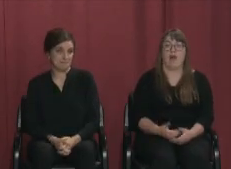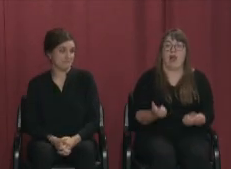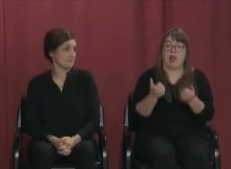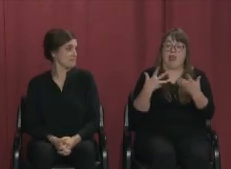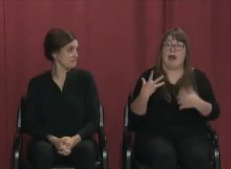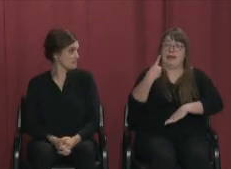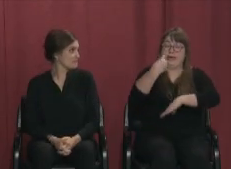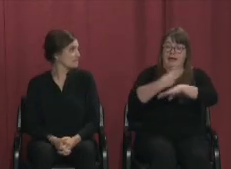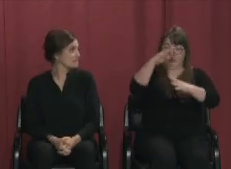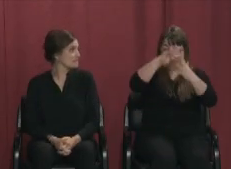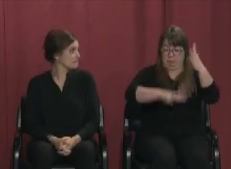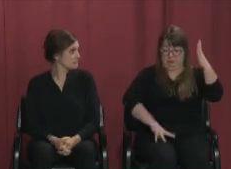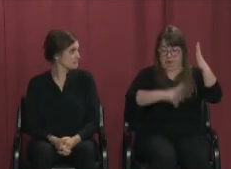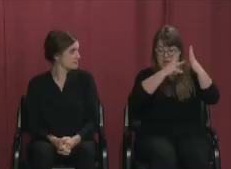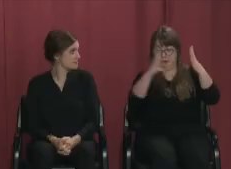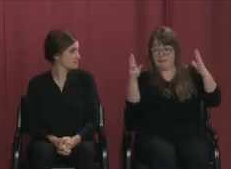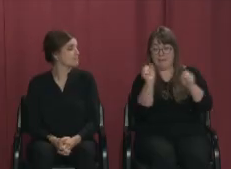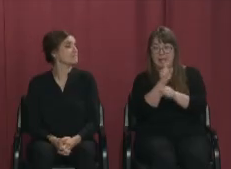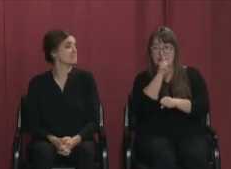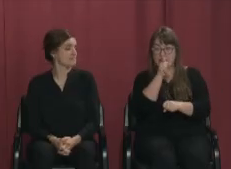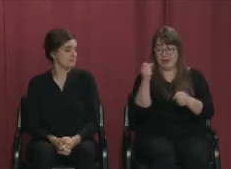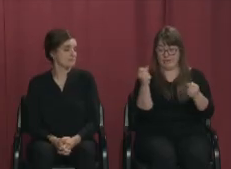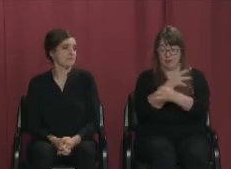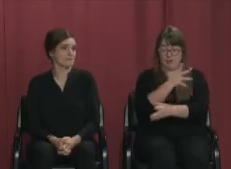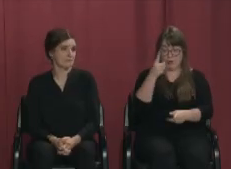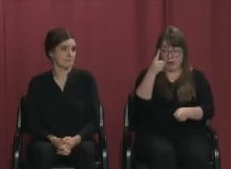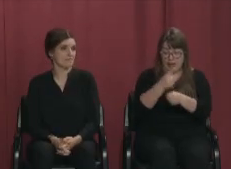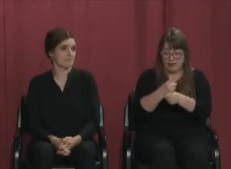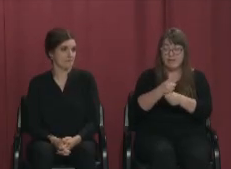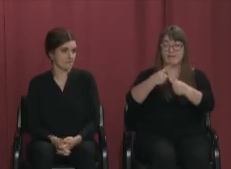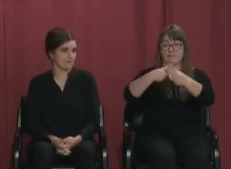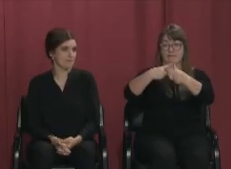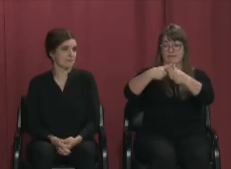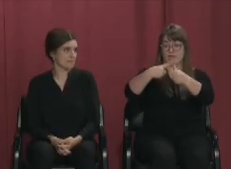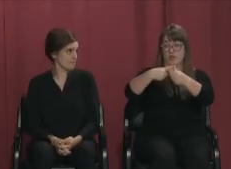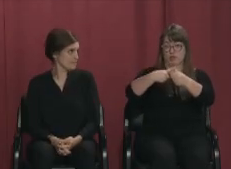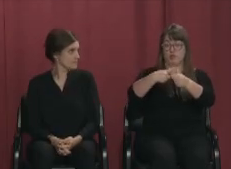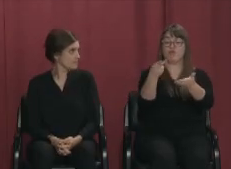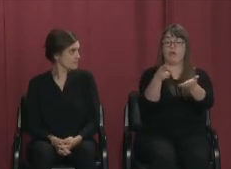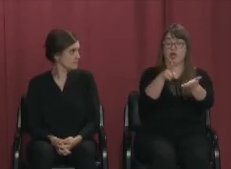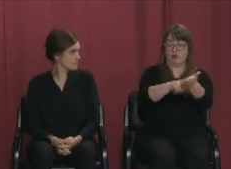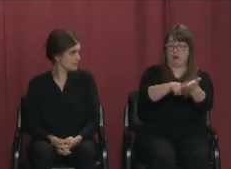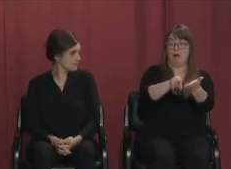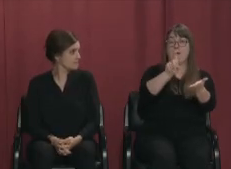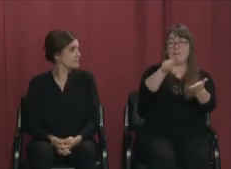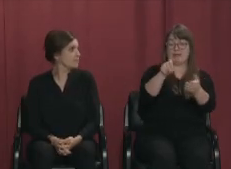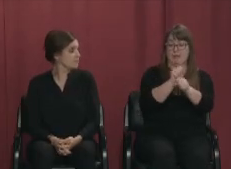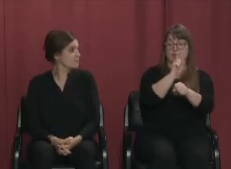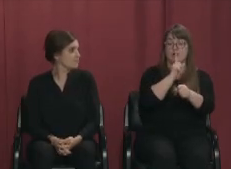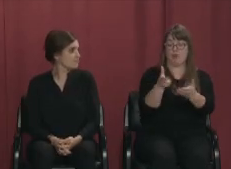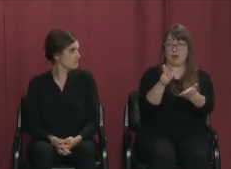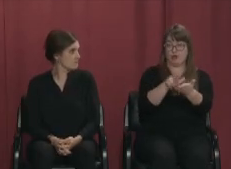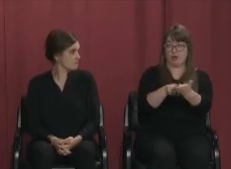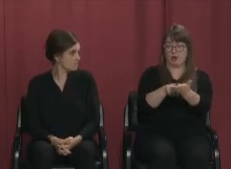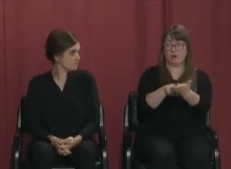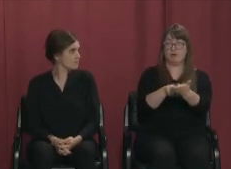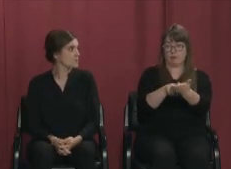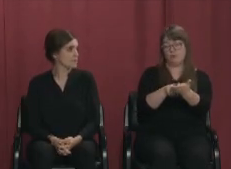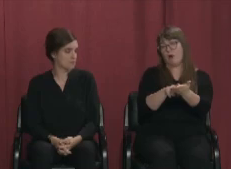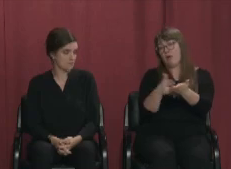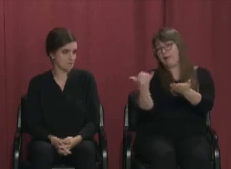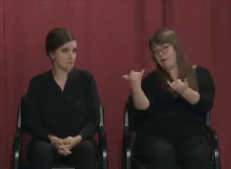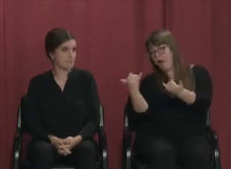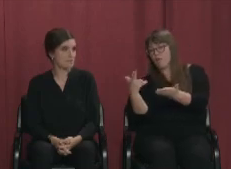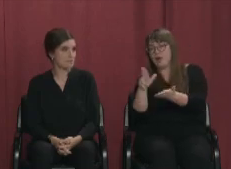I've captured it. Sure. So I'll try to make sure I got it. First, to be registered to vote, you got to make sure that you do that. Now,